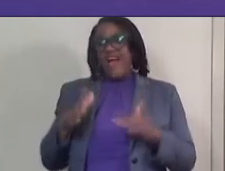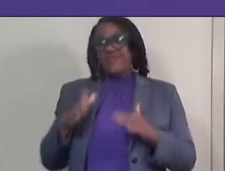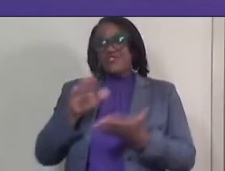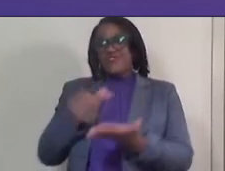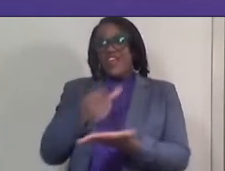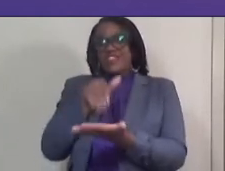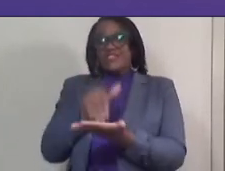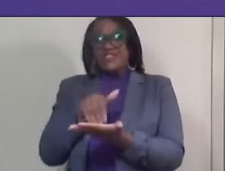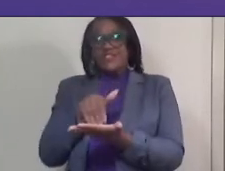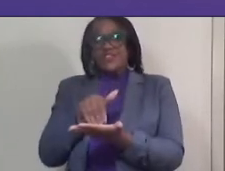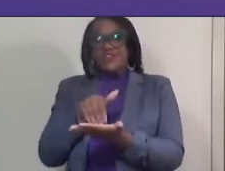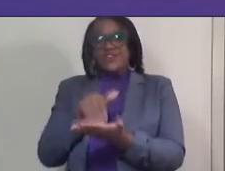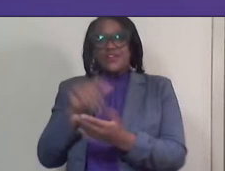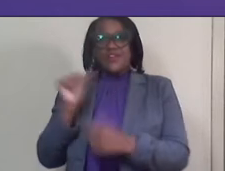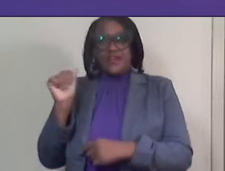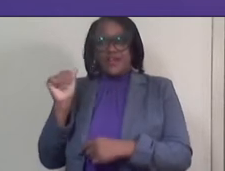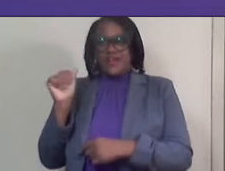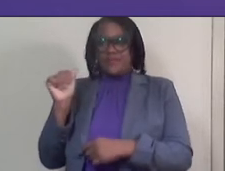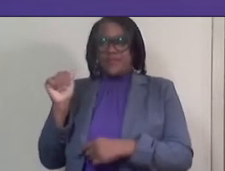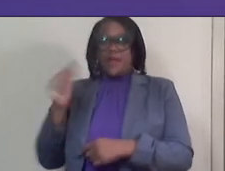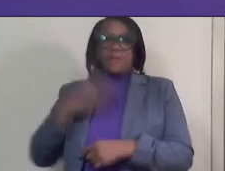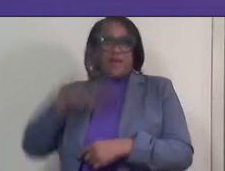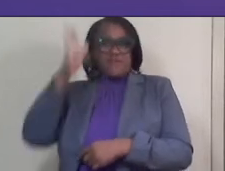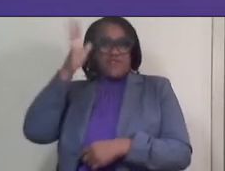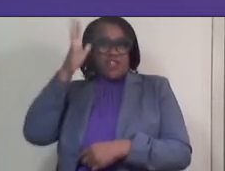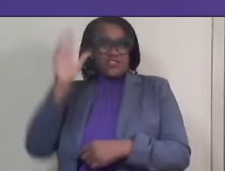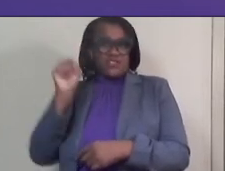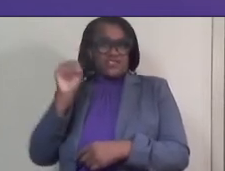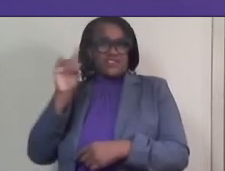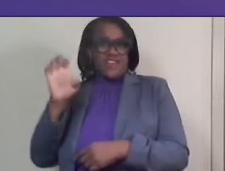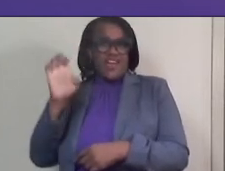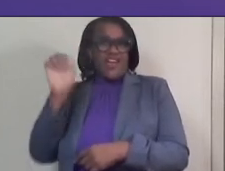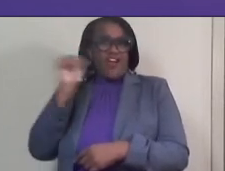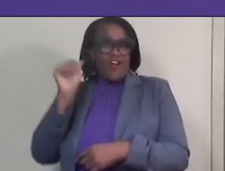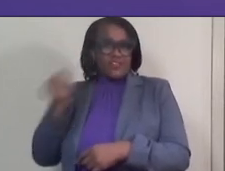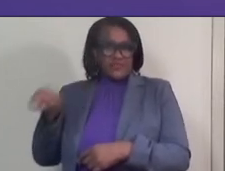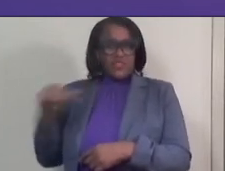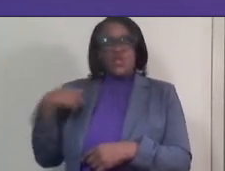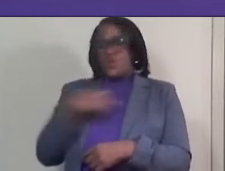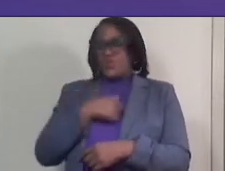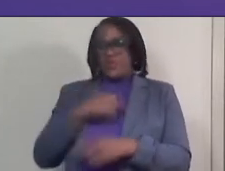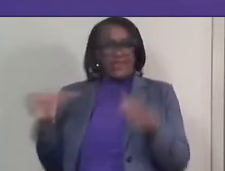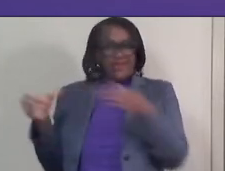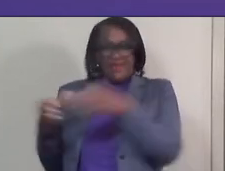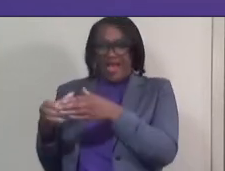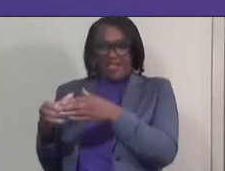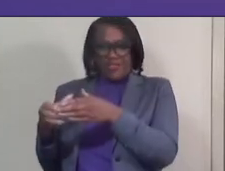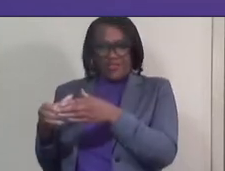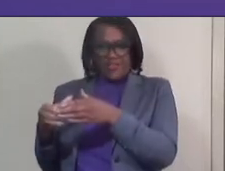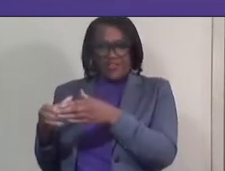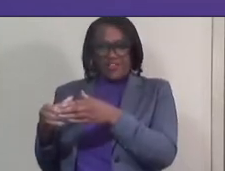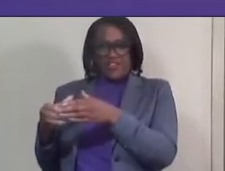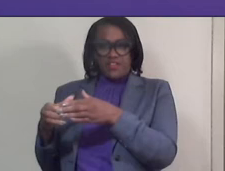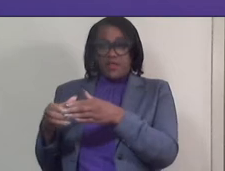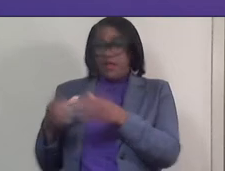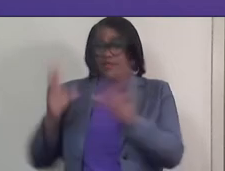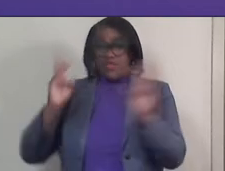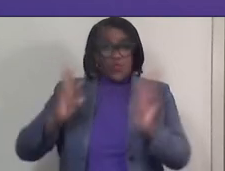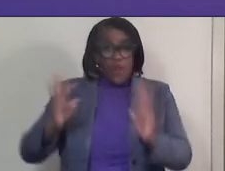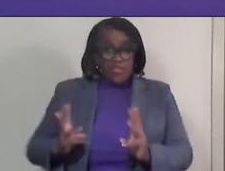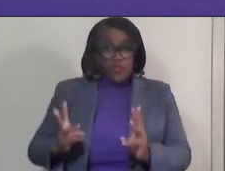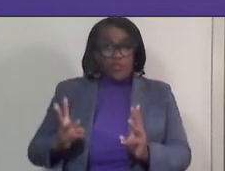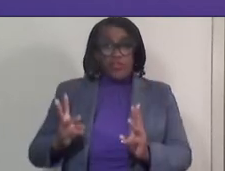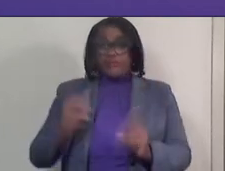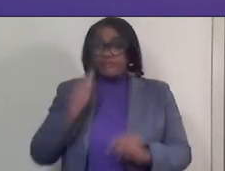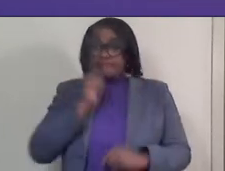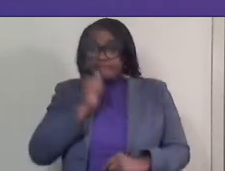Aunt Darce on my father's side. And we gather as long as the weather is bearable,